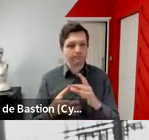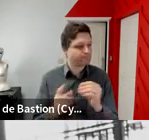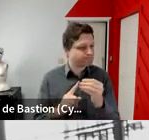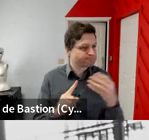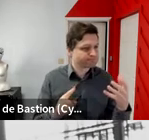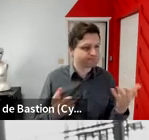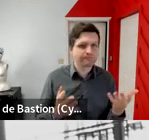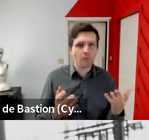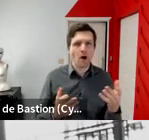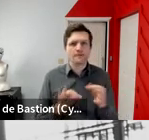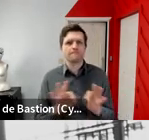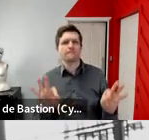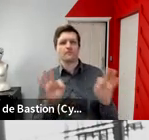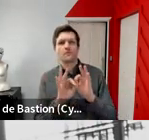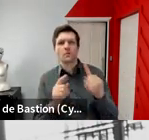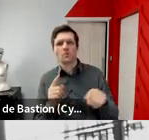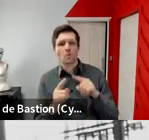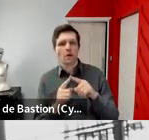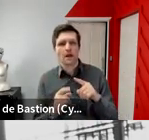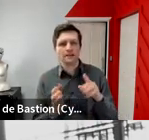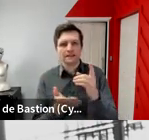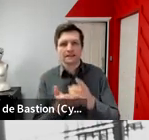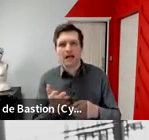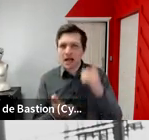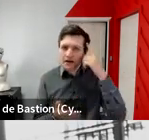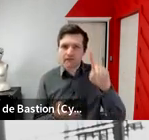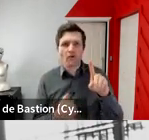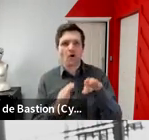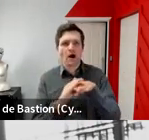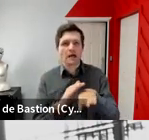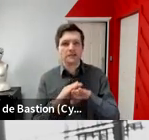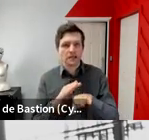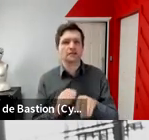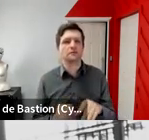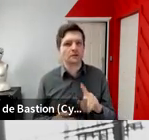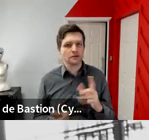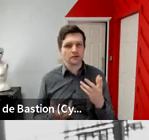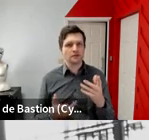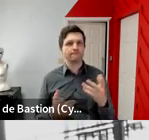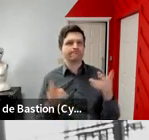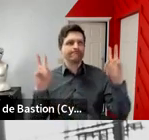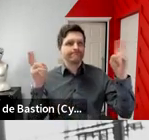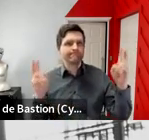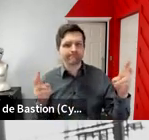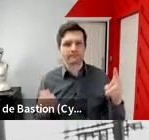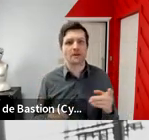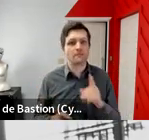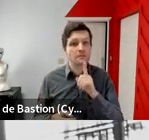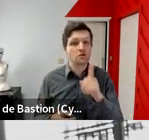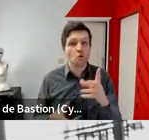Okay, so let's see. I want to explain why it's important to do design for accessibility.